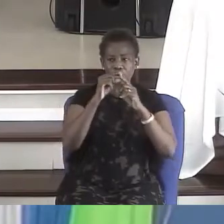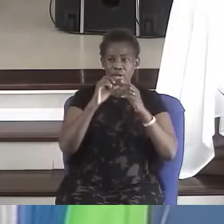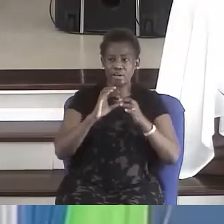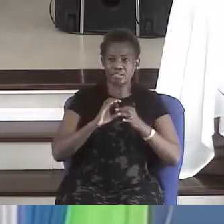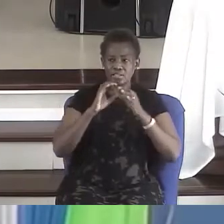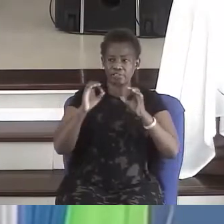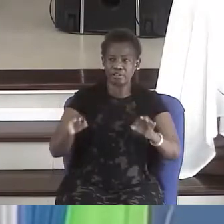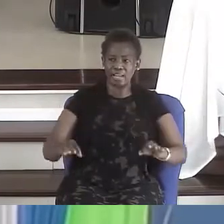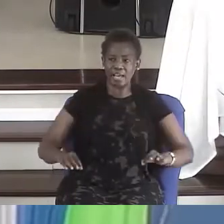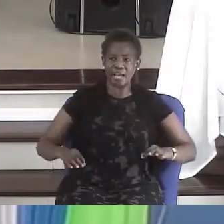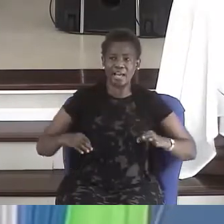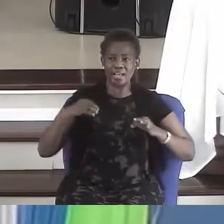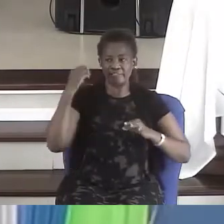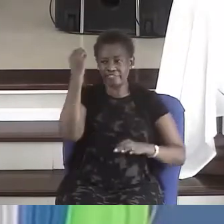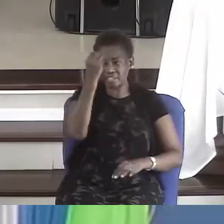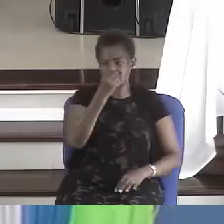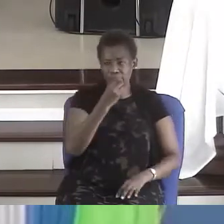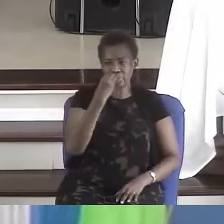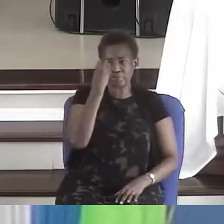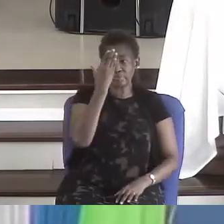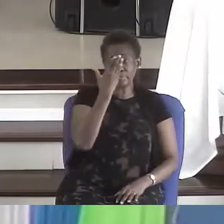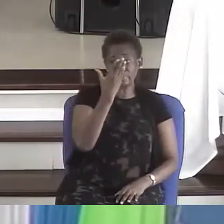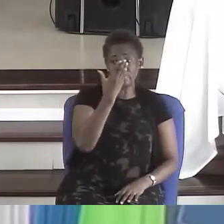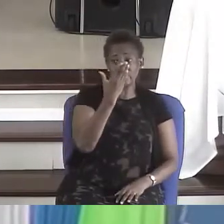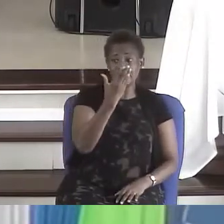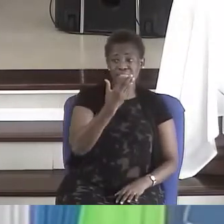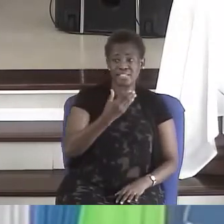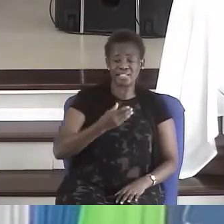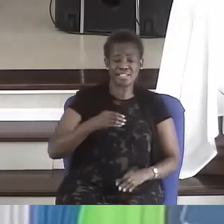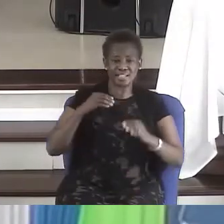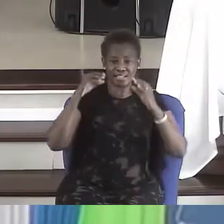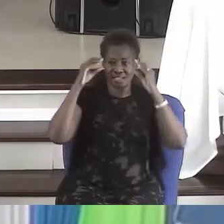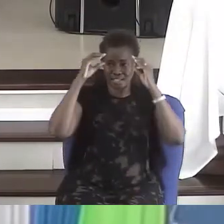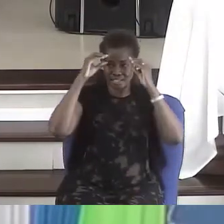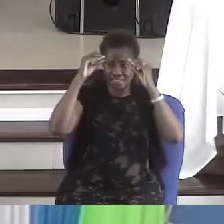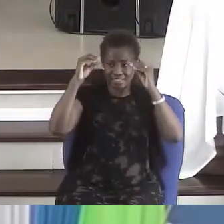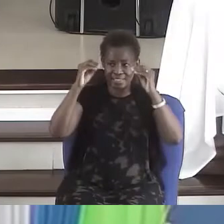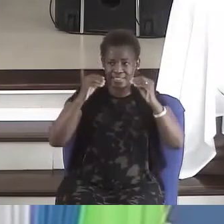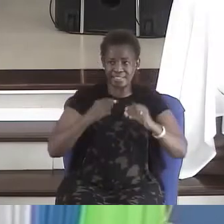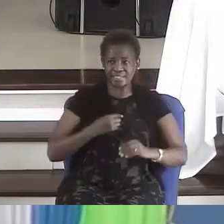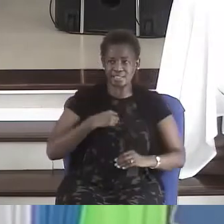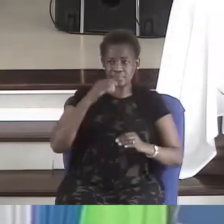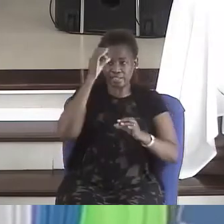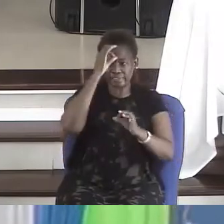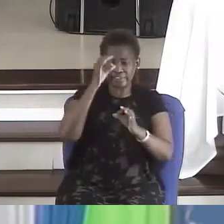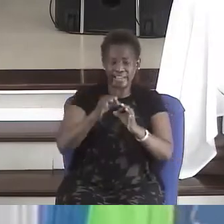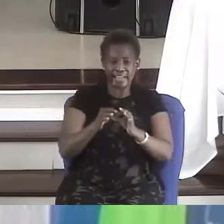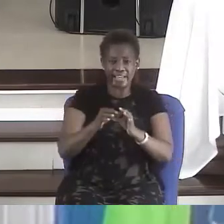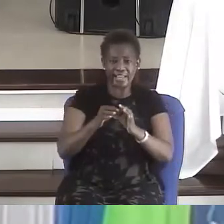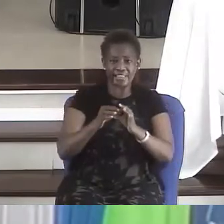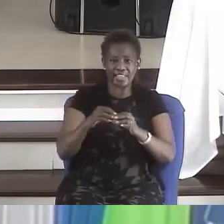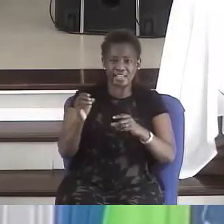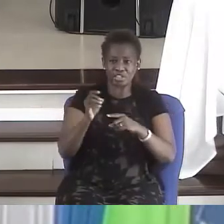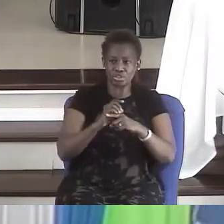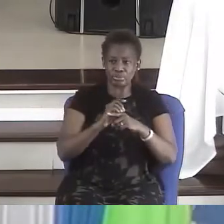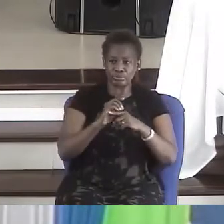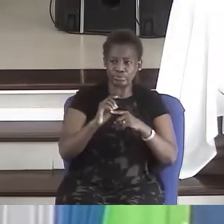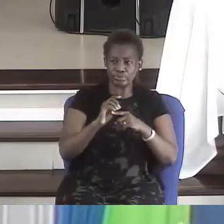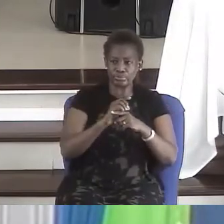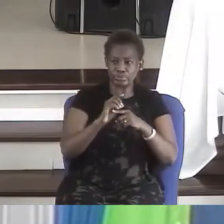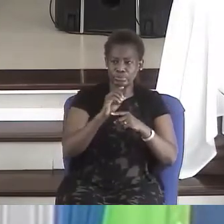life, words of life and beauty, teach me faith